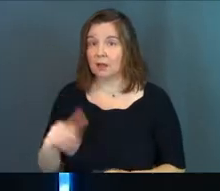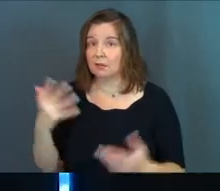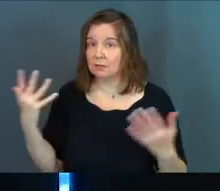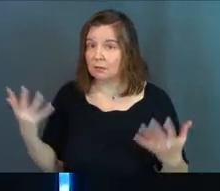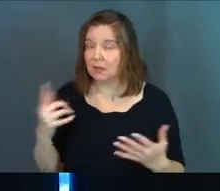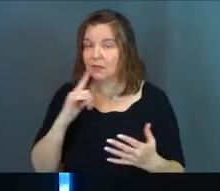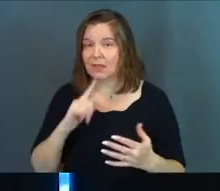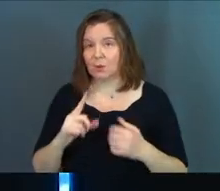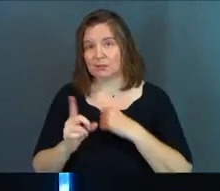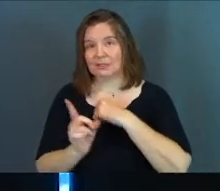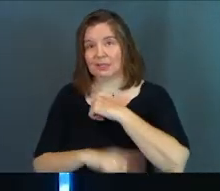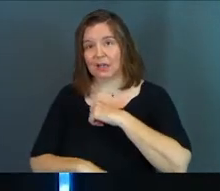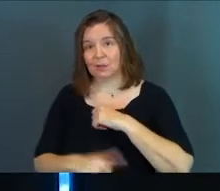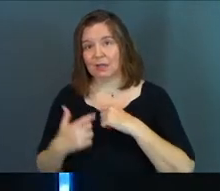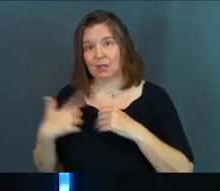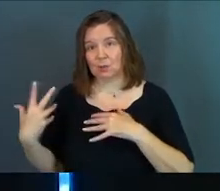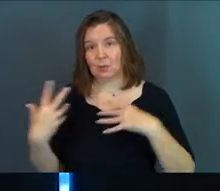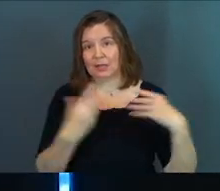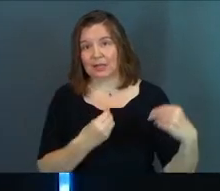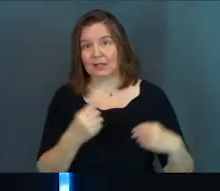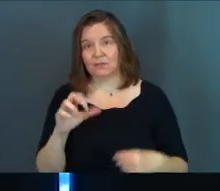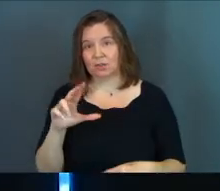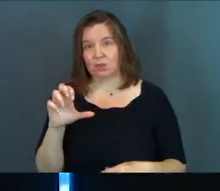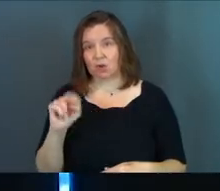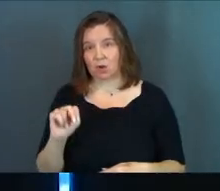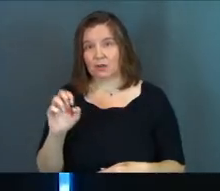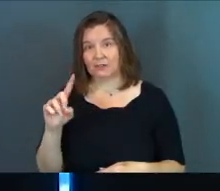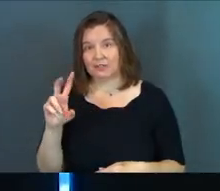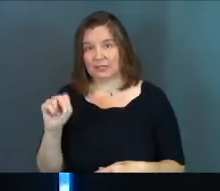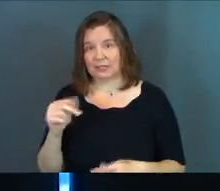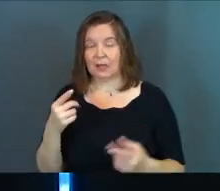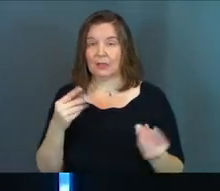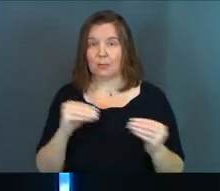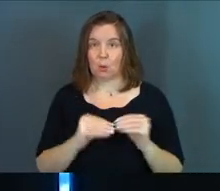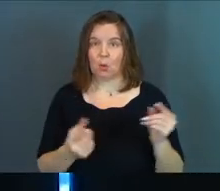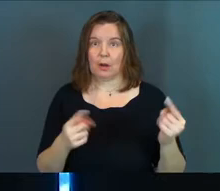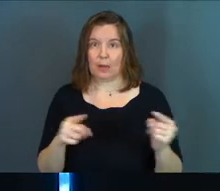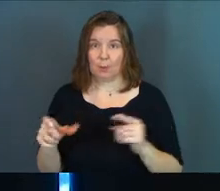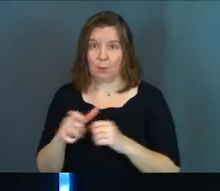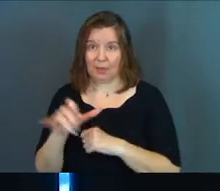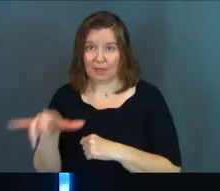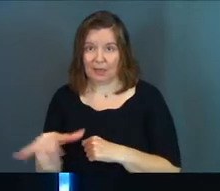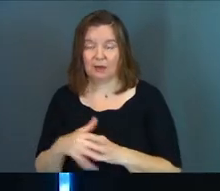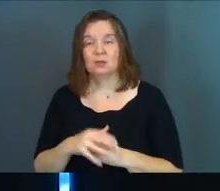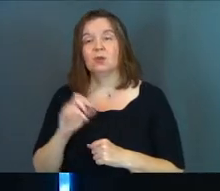that, there was a consequence. They had to leave the Garden of Eden, and so much more came with that,